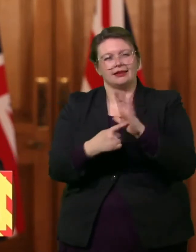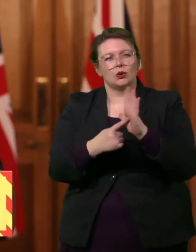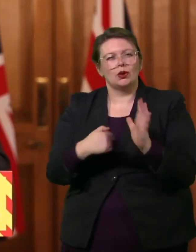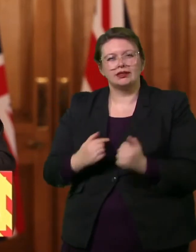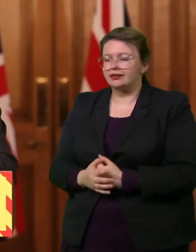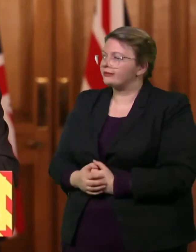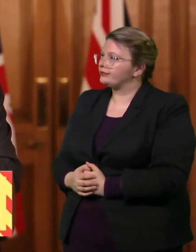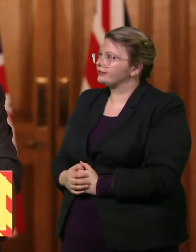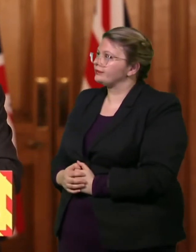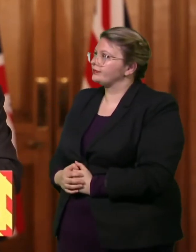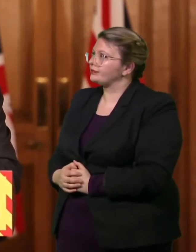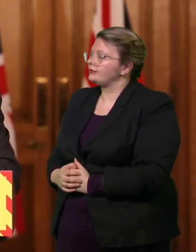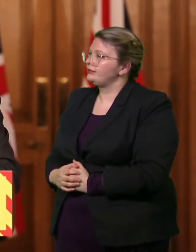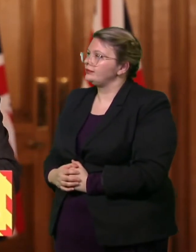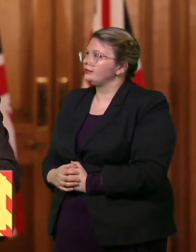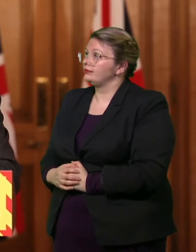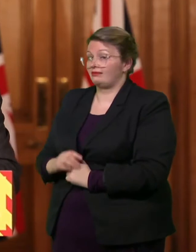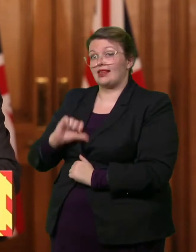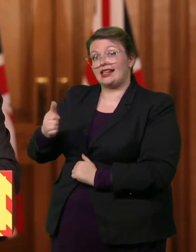at Channel 4.